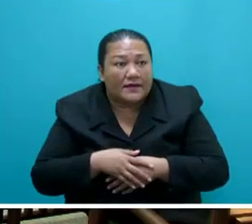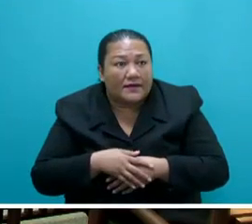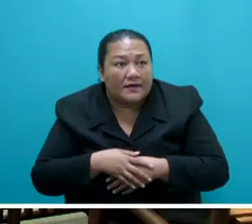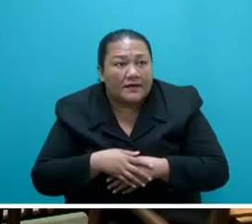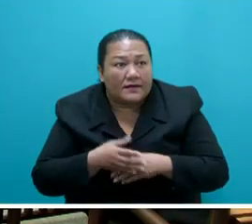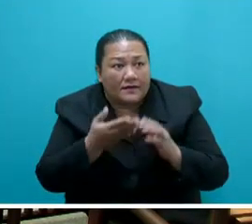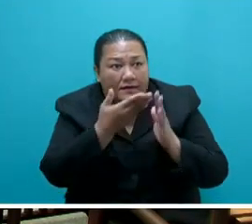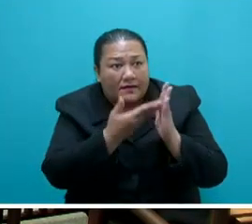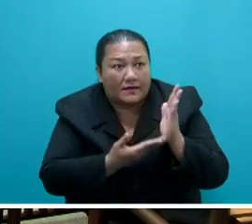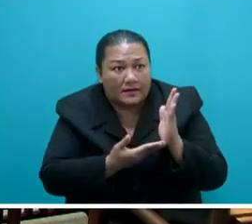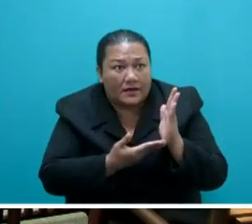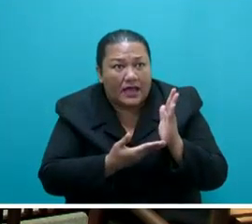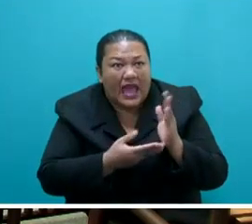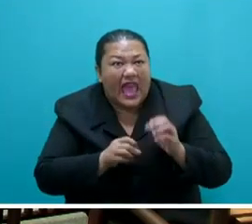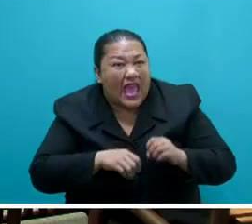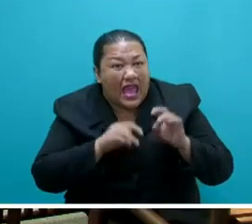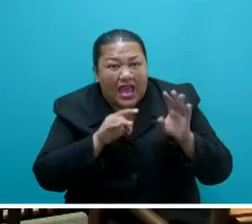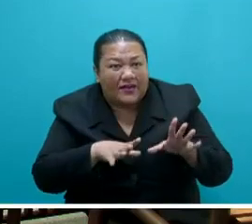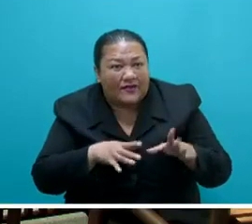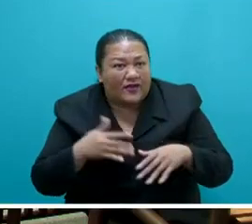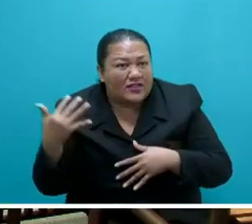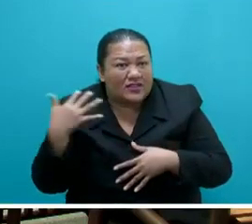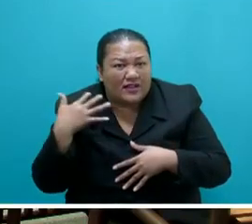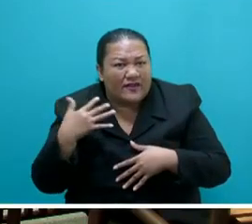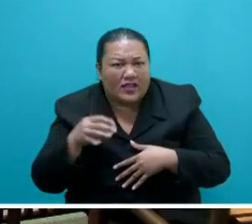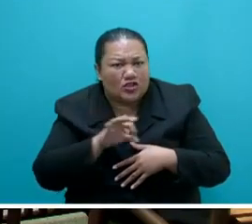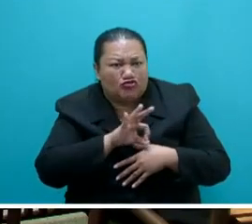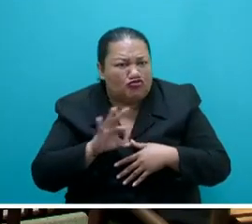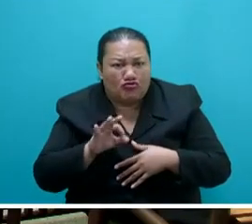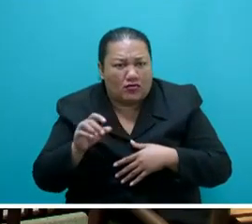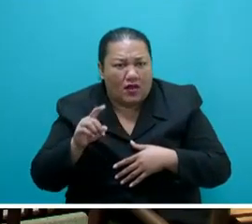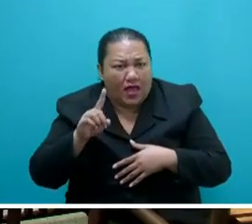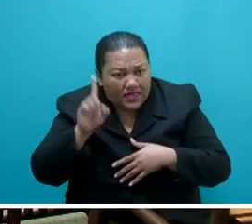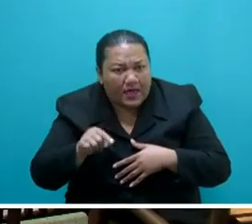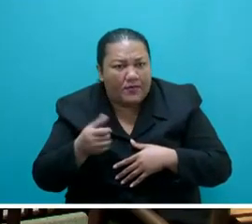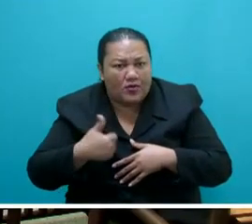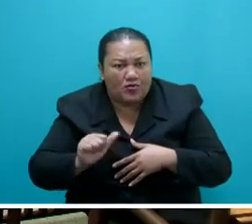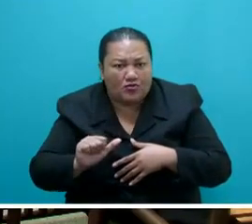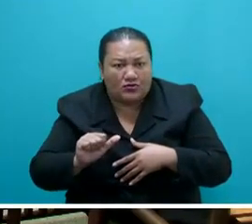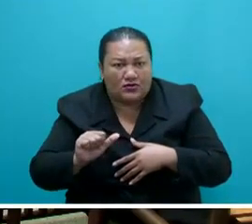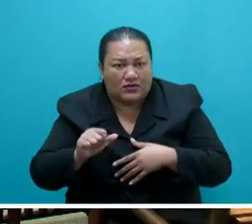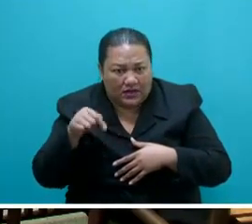Hateful and selfish. Those are the words which should not be used against another member. So